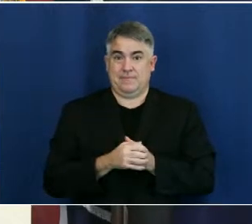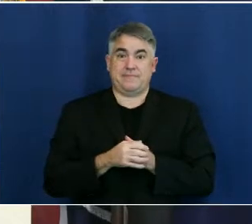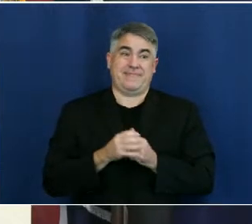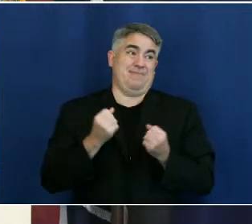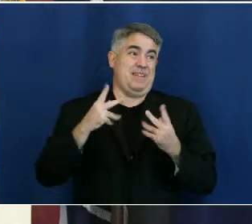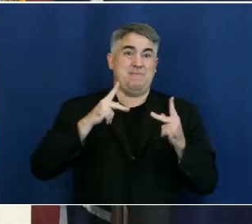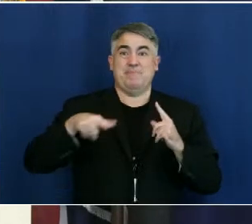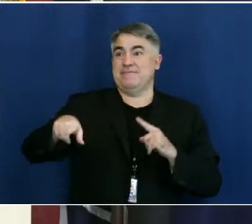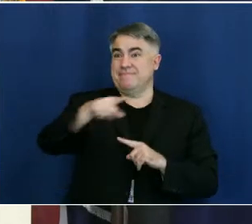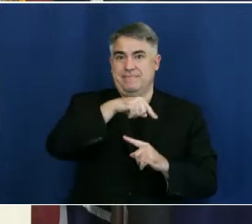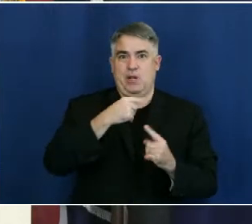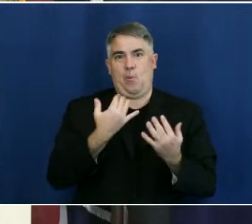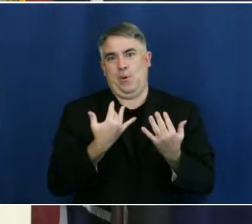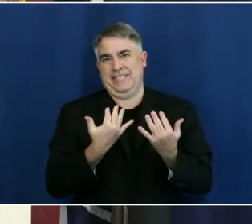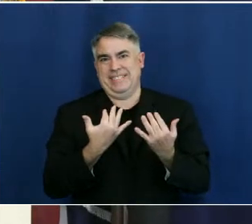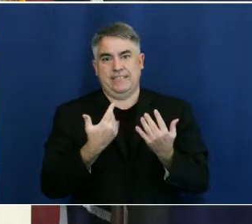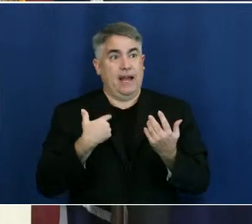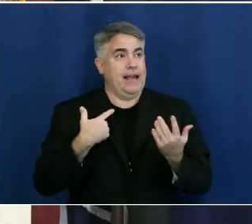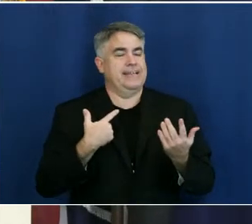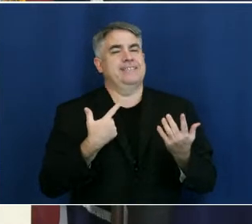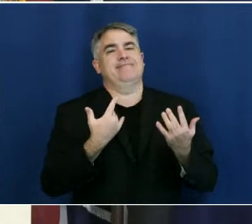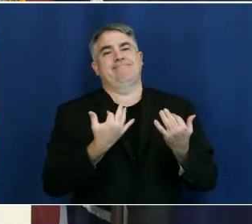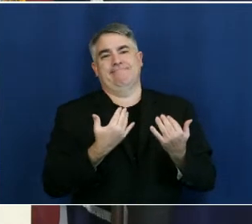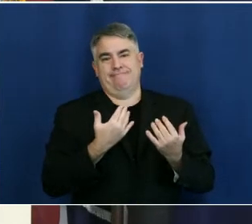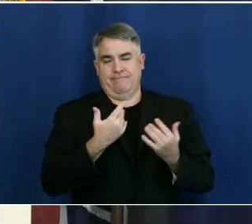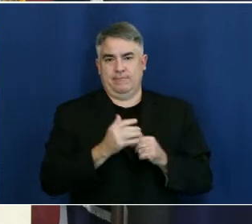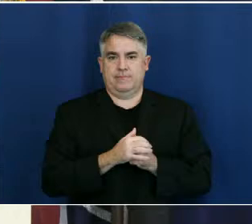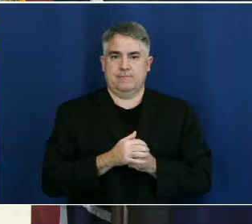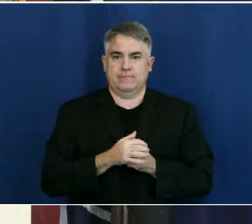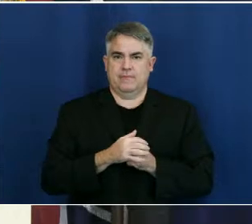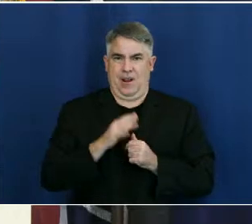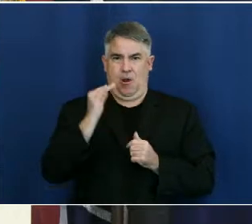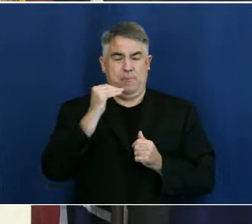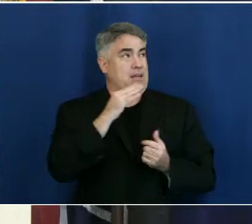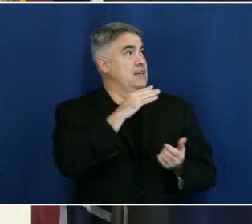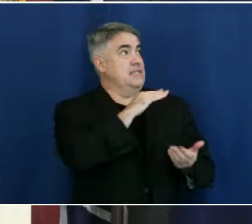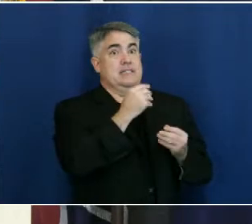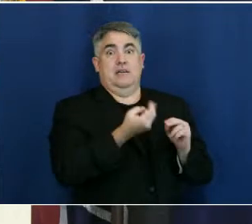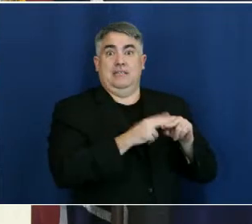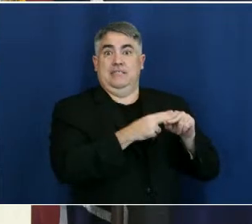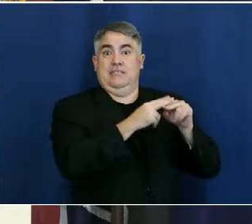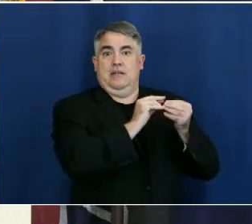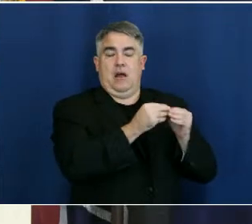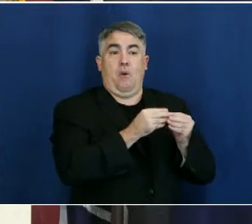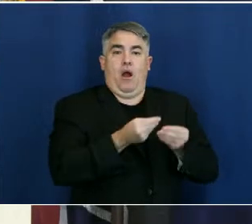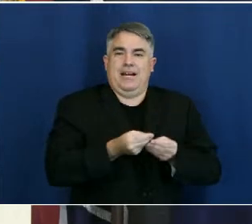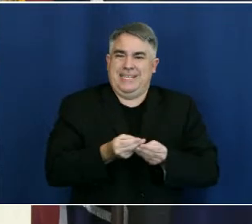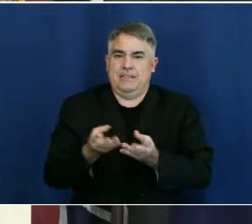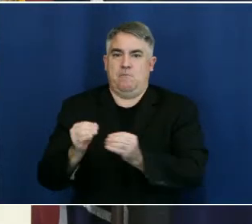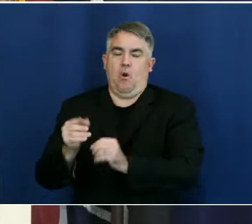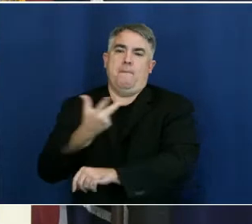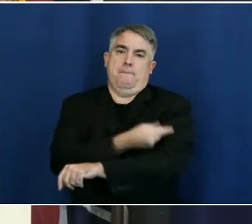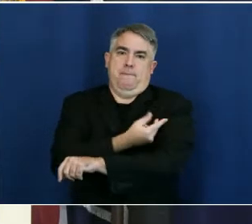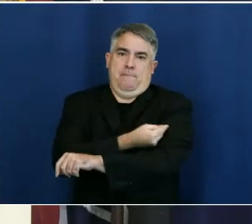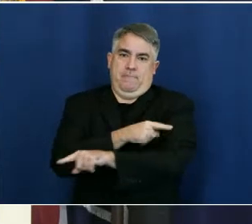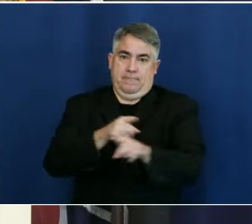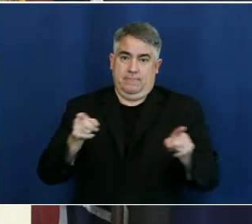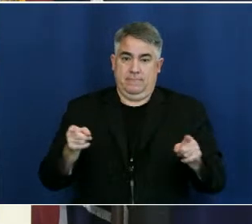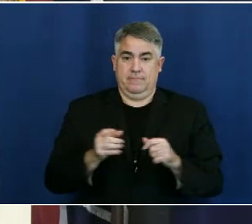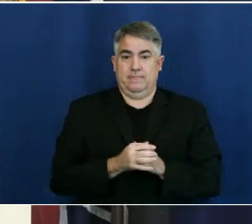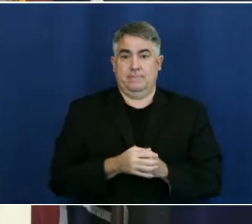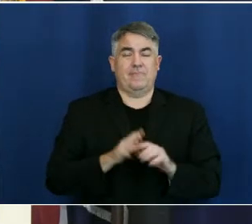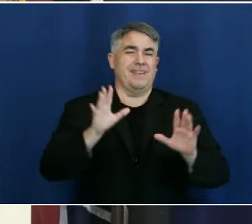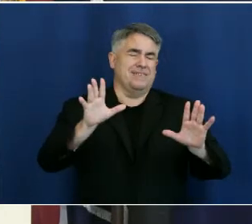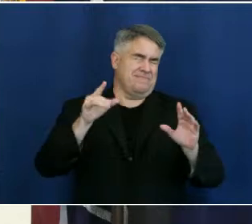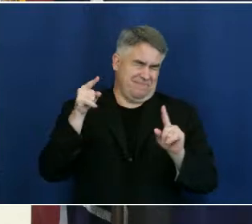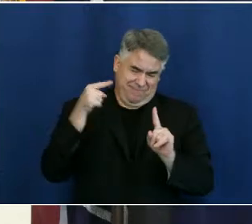to administer them. And we hope that that changes in the near future. The good news for San Diego County is, in addition to being at the very